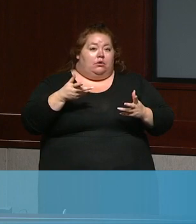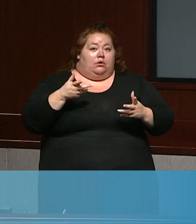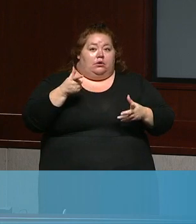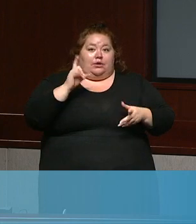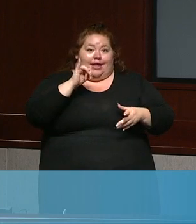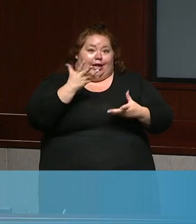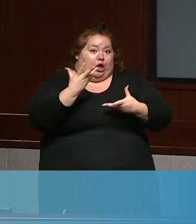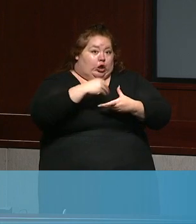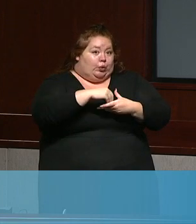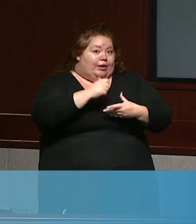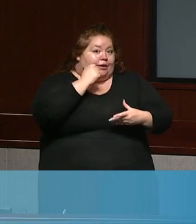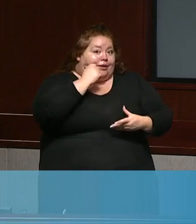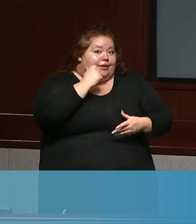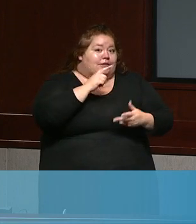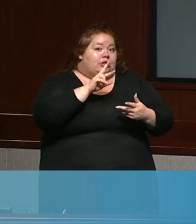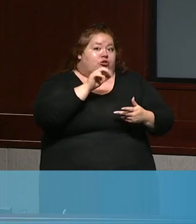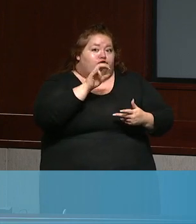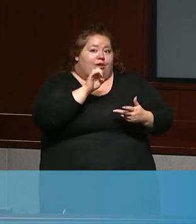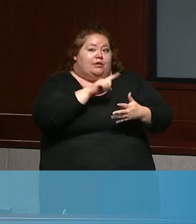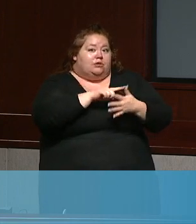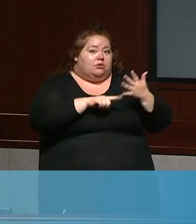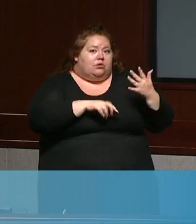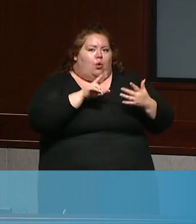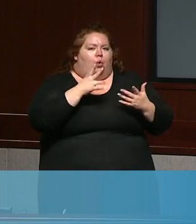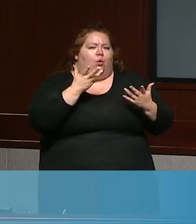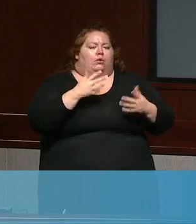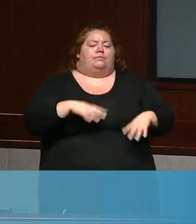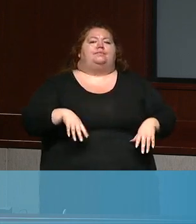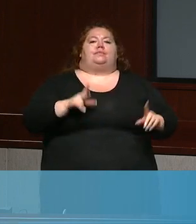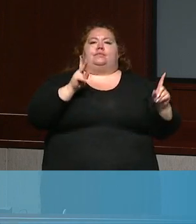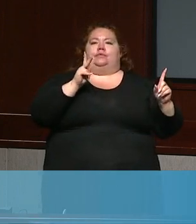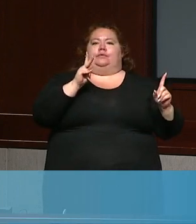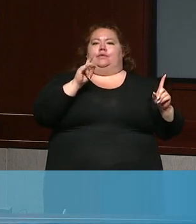died, or it is. Thanks, Tori. We'll have Kim respond.